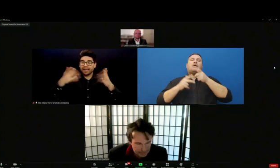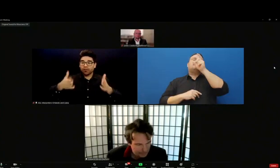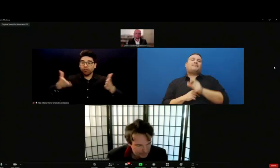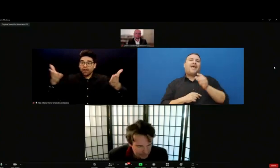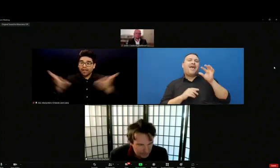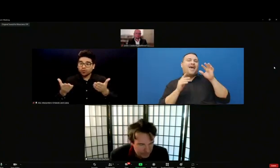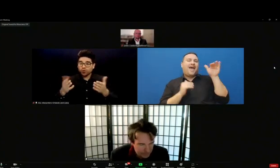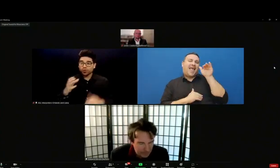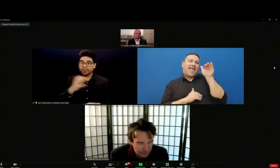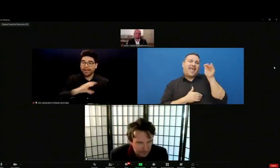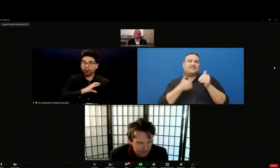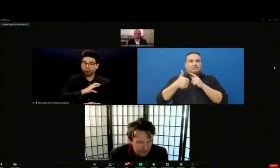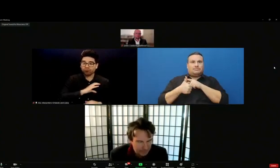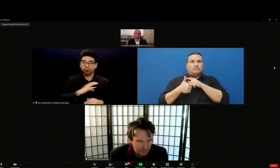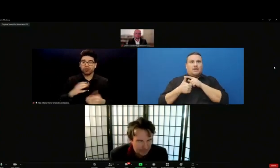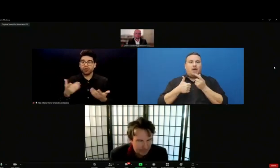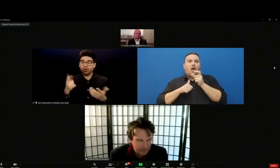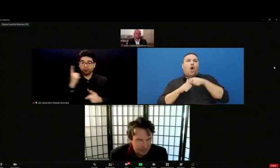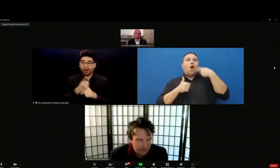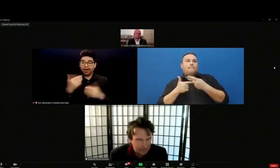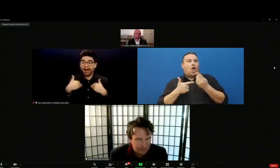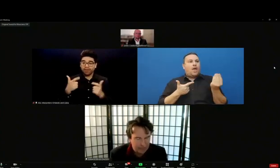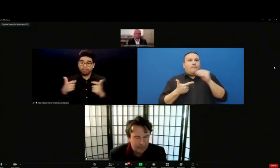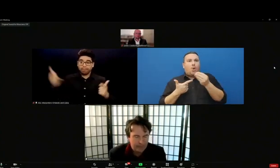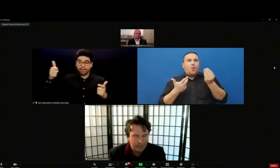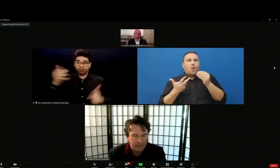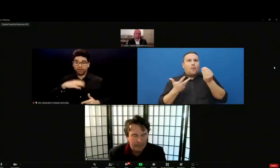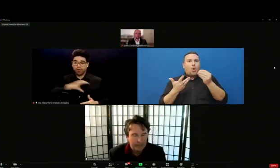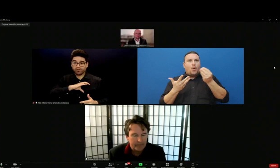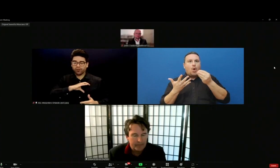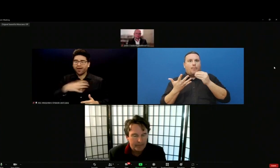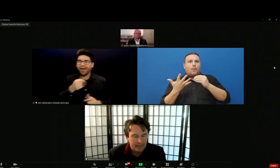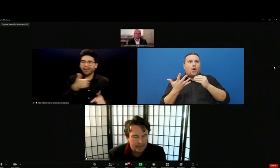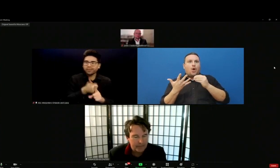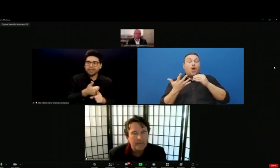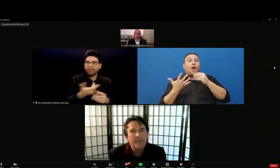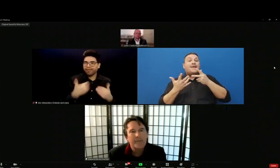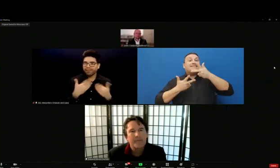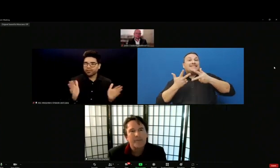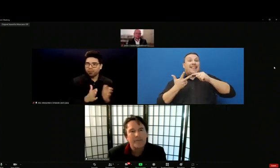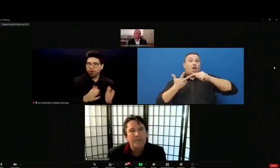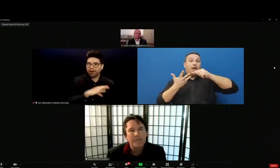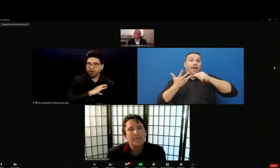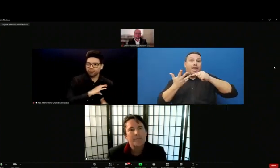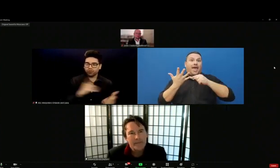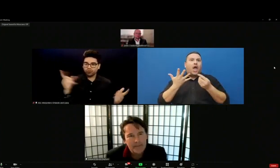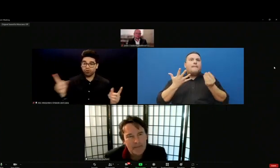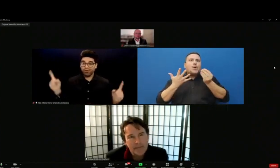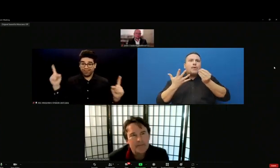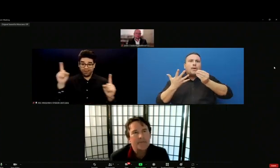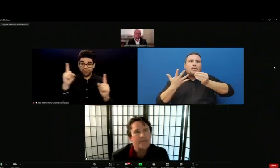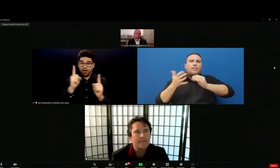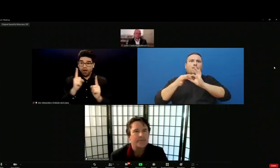that the larger character is holding a smaller character, and then in the next sign, keeping holding the